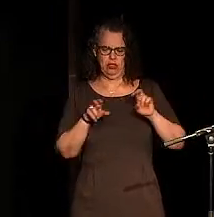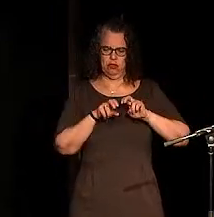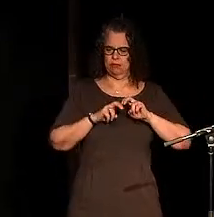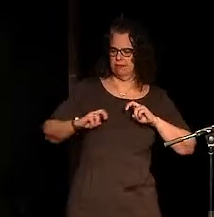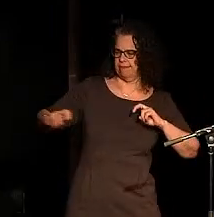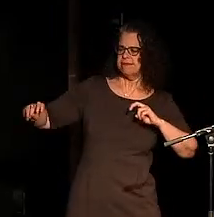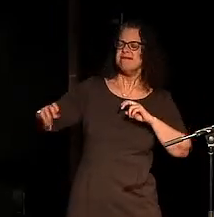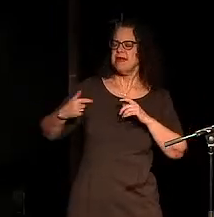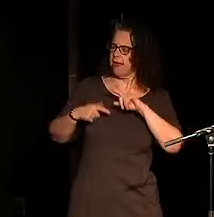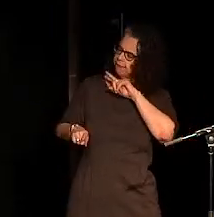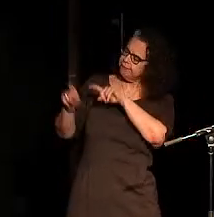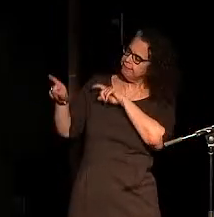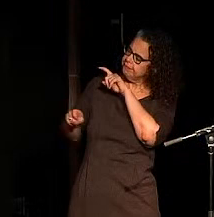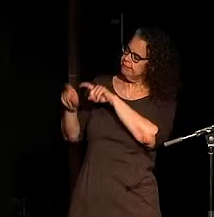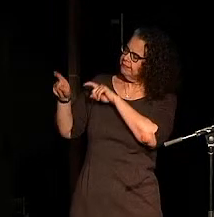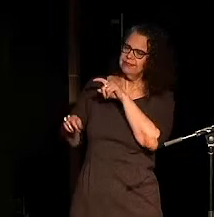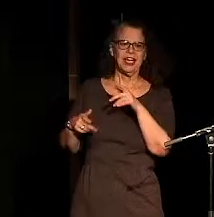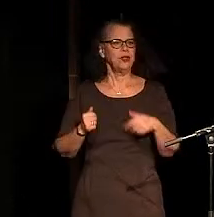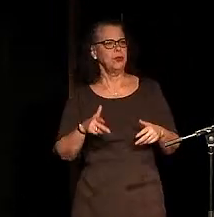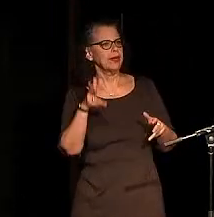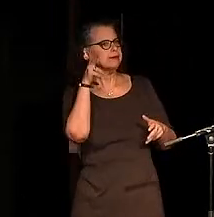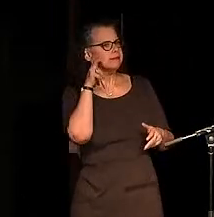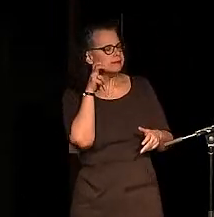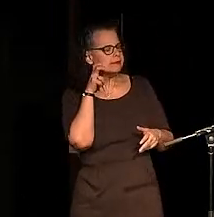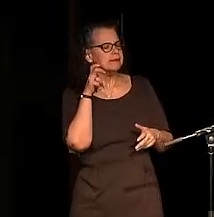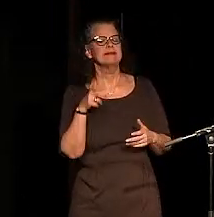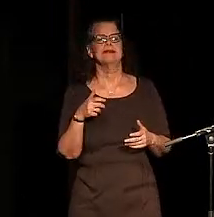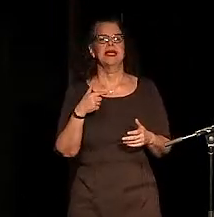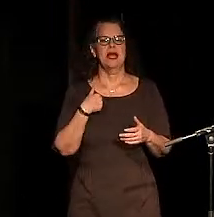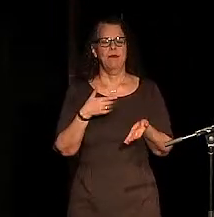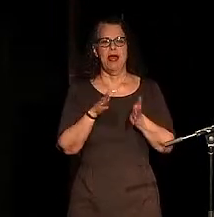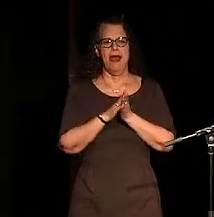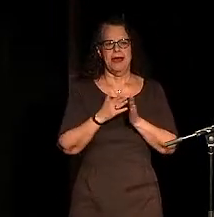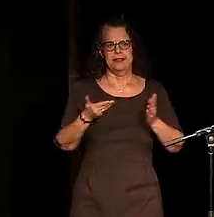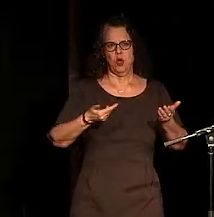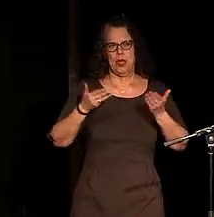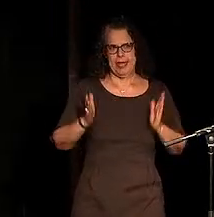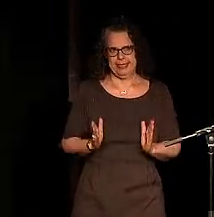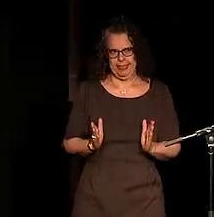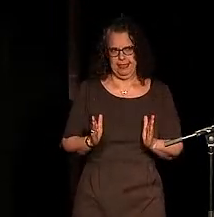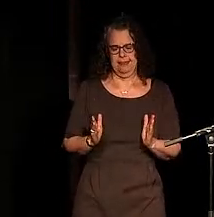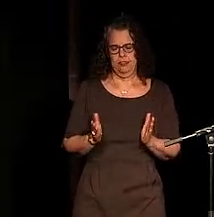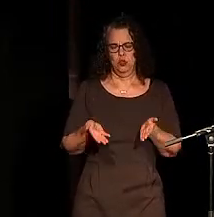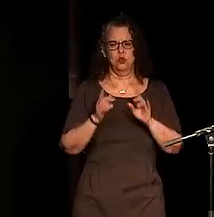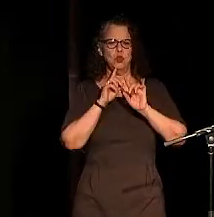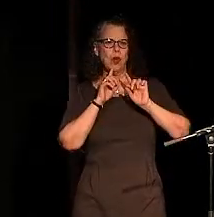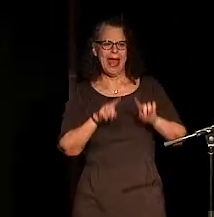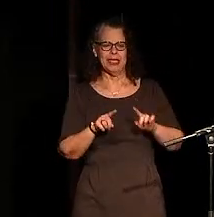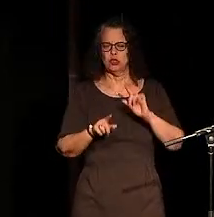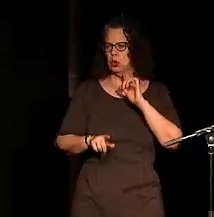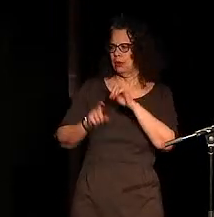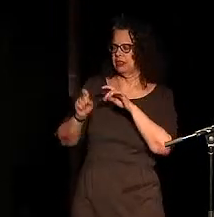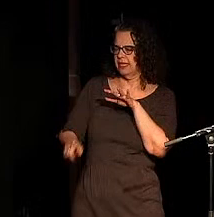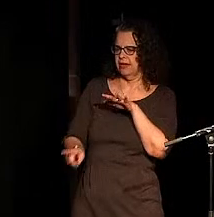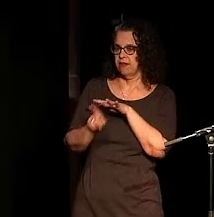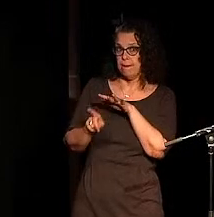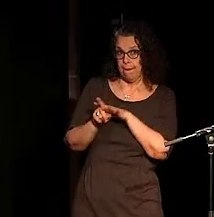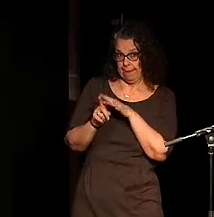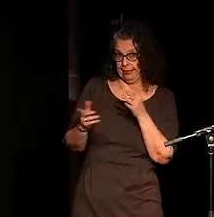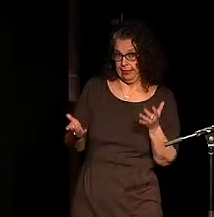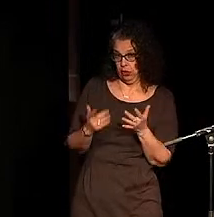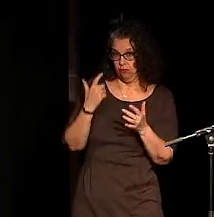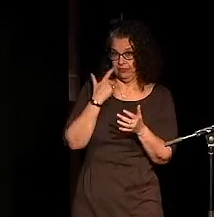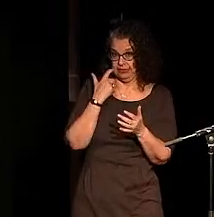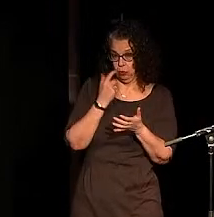them questions, and you get to listen in. And I'm going to ask our guests this morning to answer questions that have come up around here